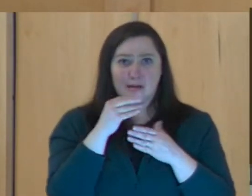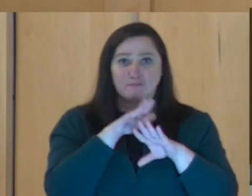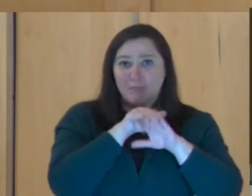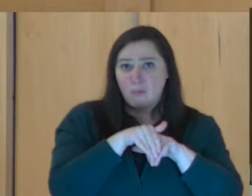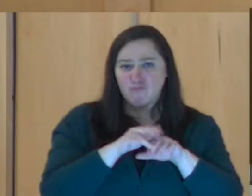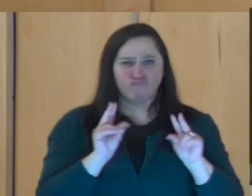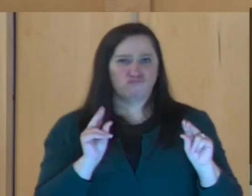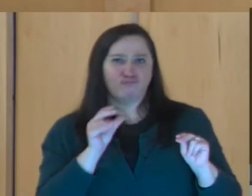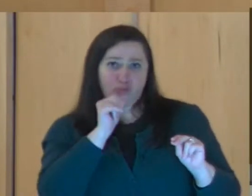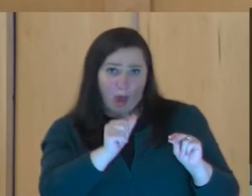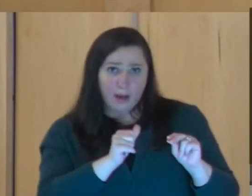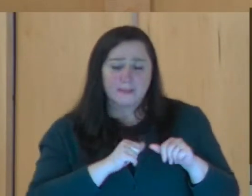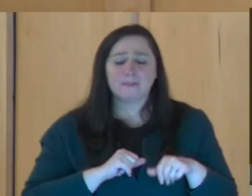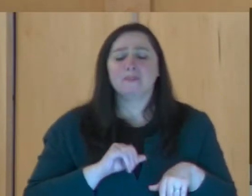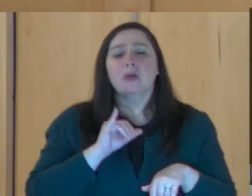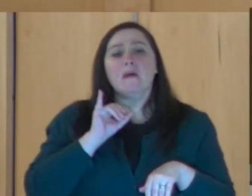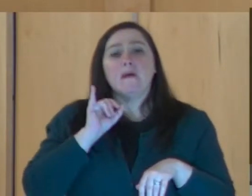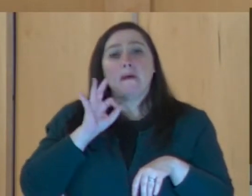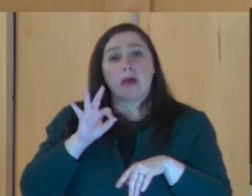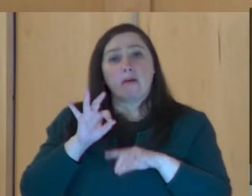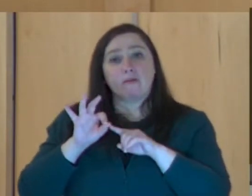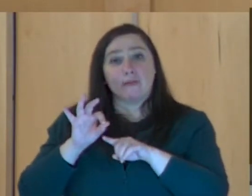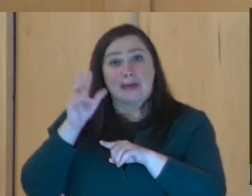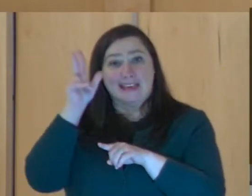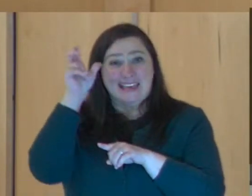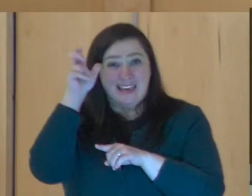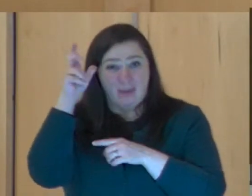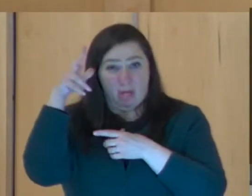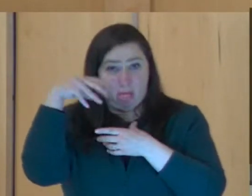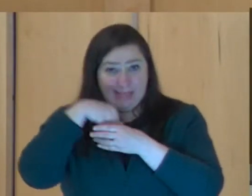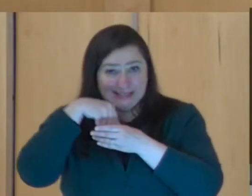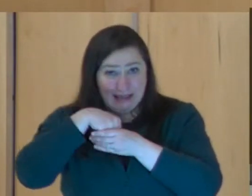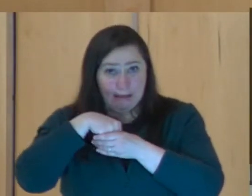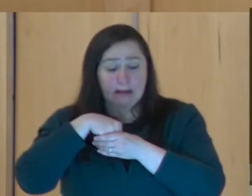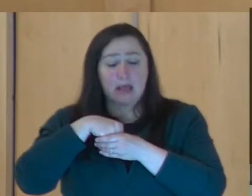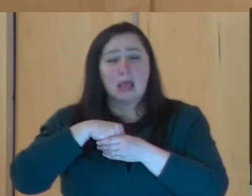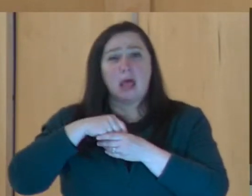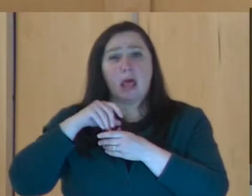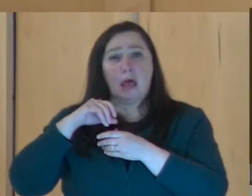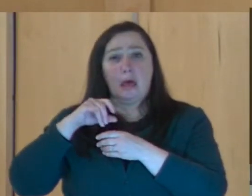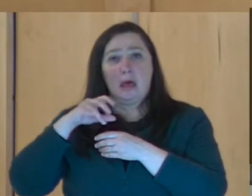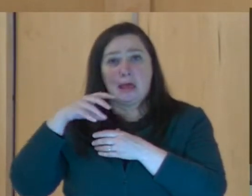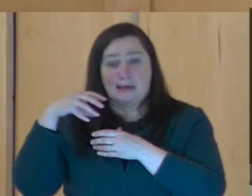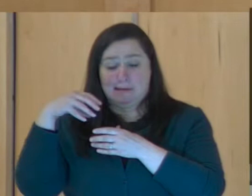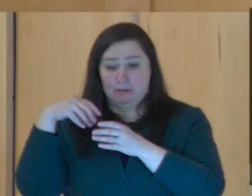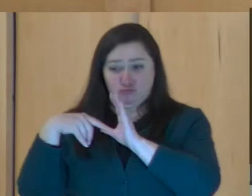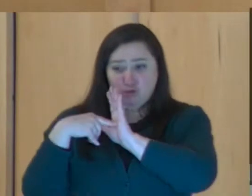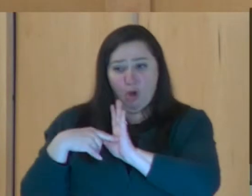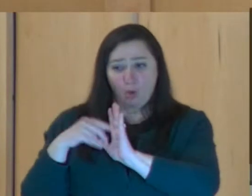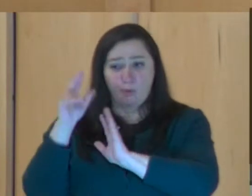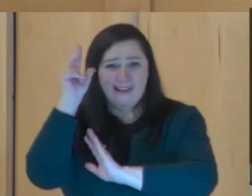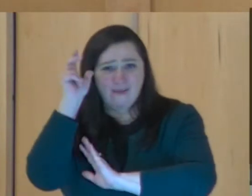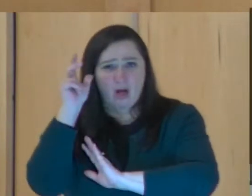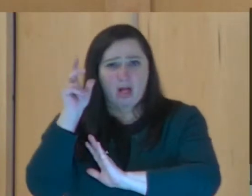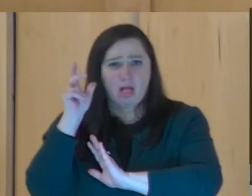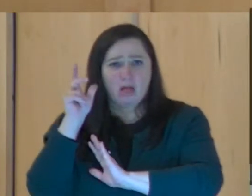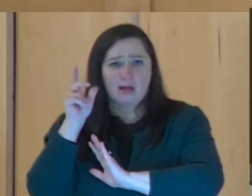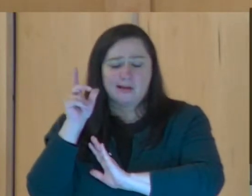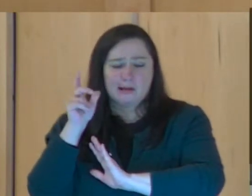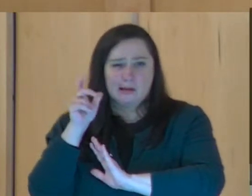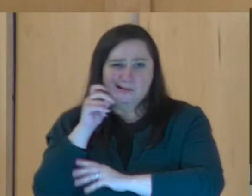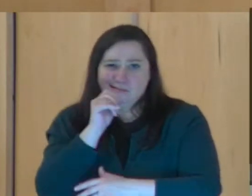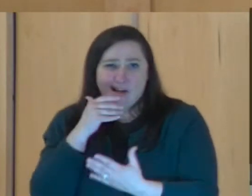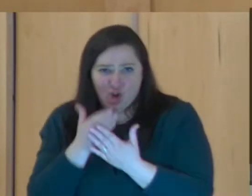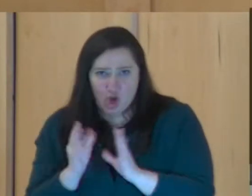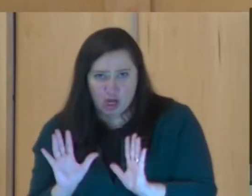hypocrite. If you are evil on the inside and you're evil on the outside, that's not a good thing, but